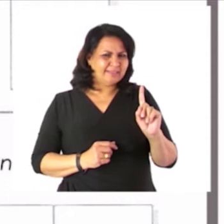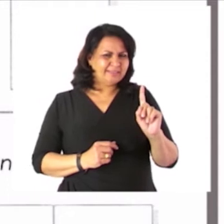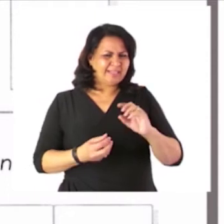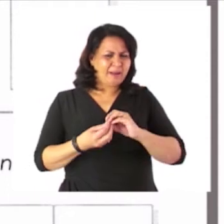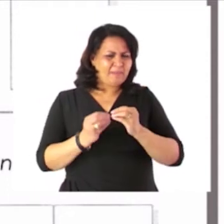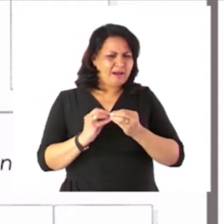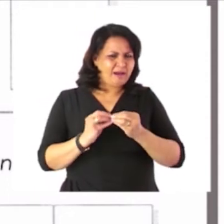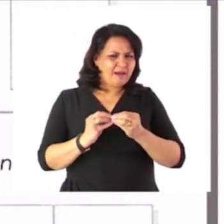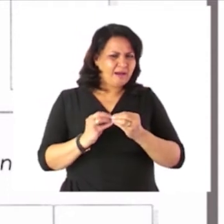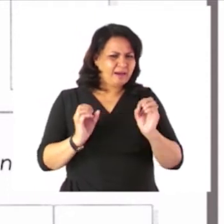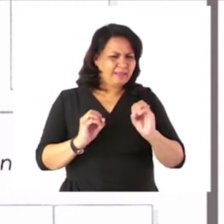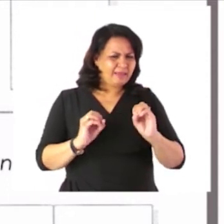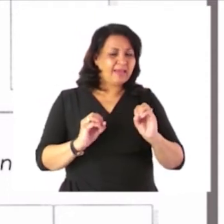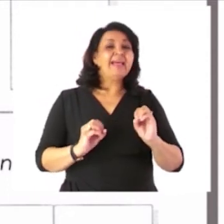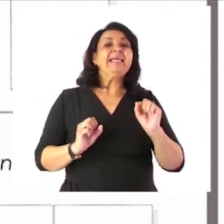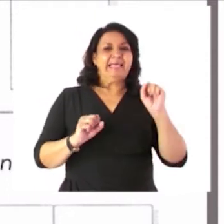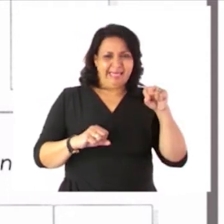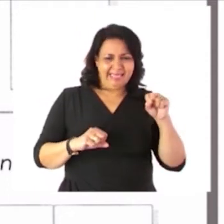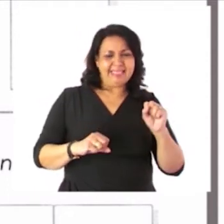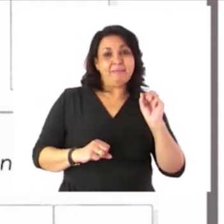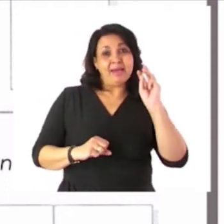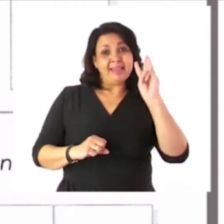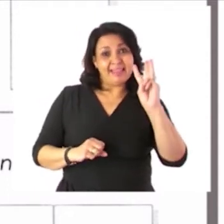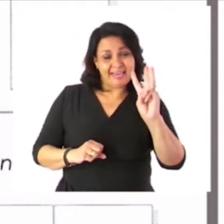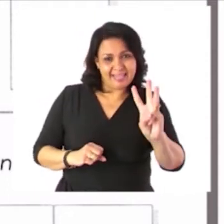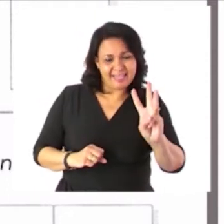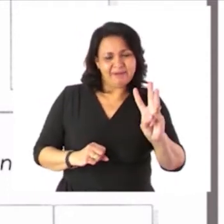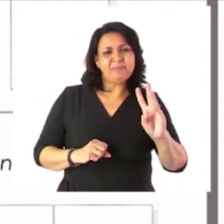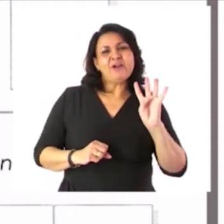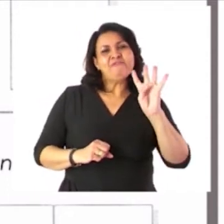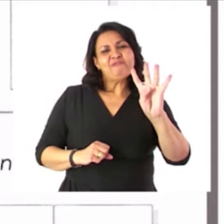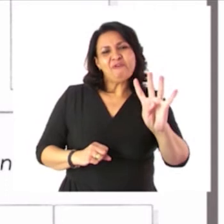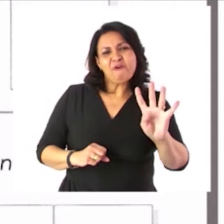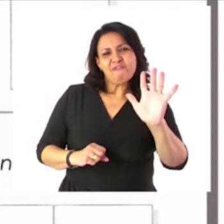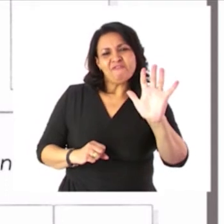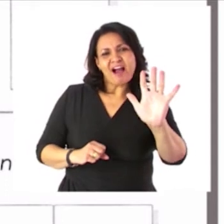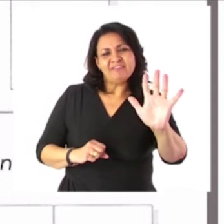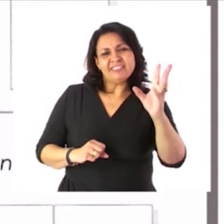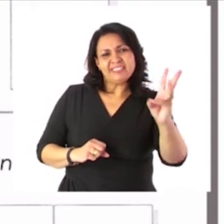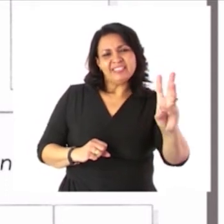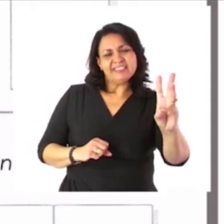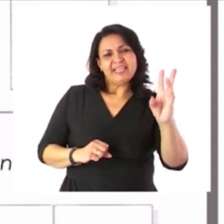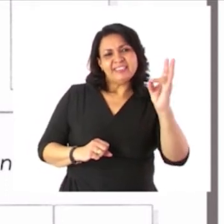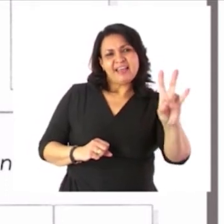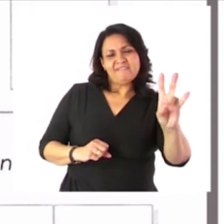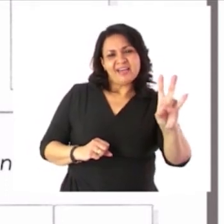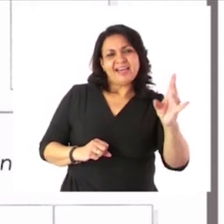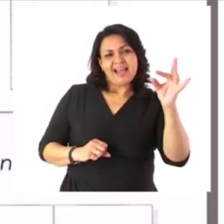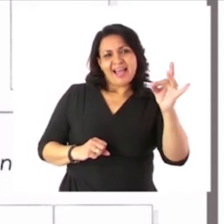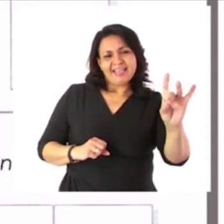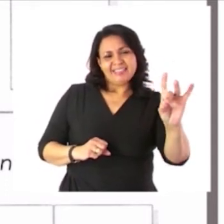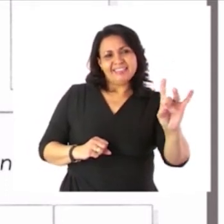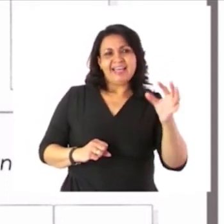is missing. Number 3 is missing. 4, 5, 6,